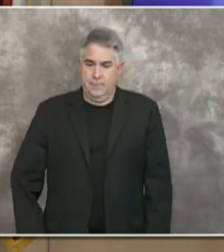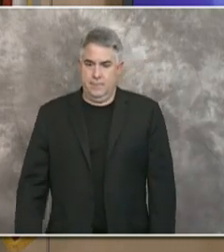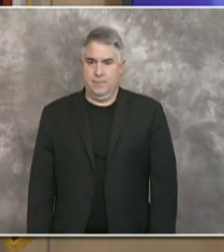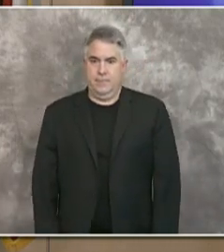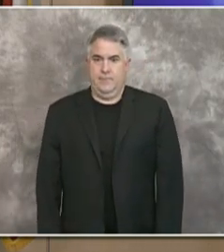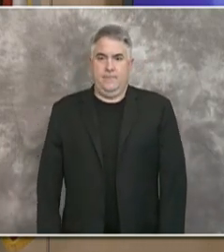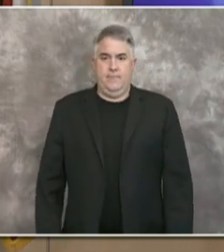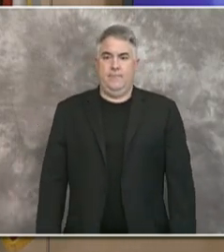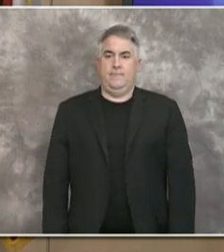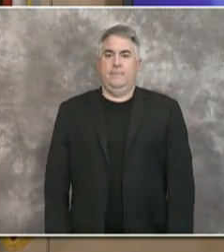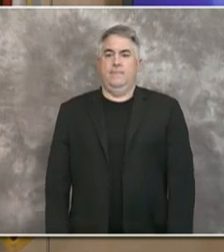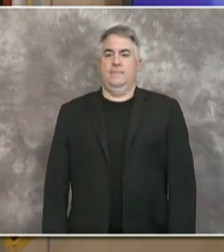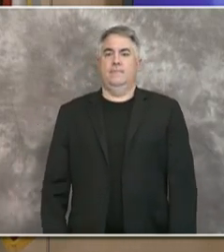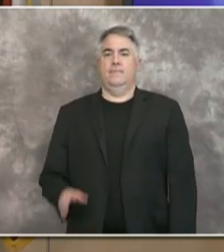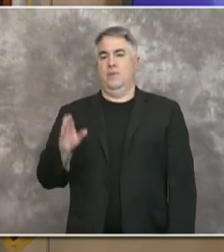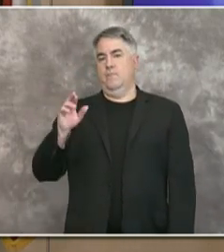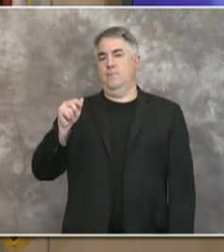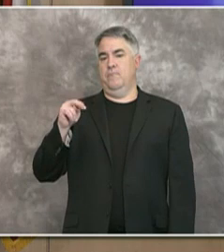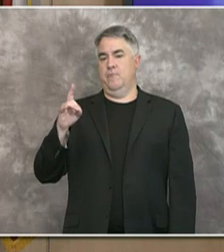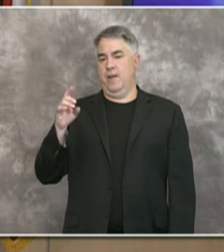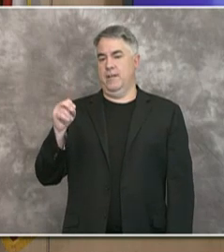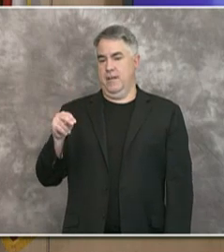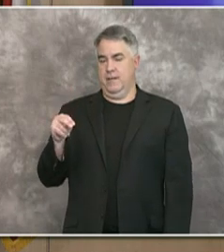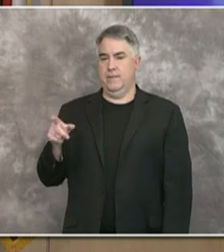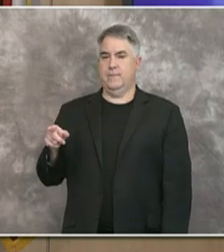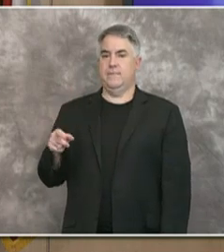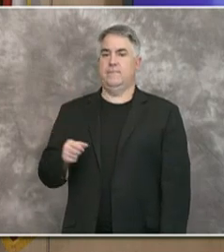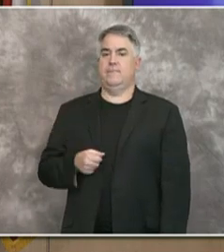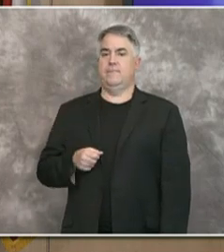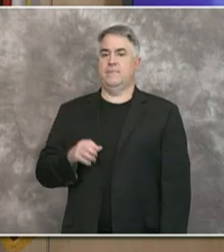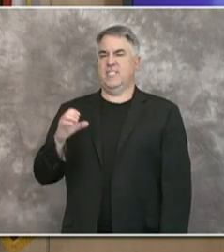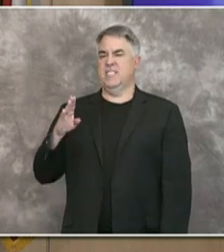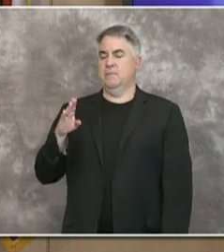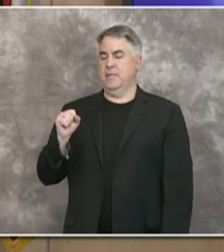Brandon Lewis with CBS 8. Please state your question.